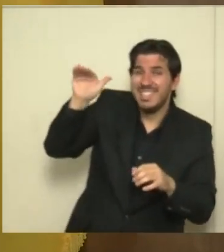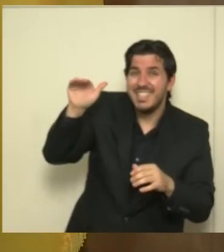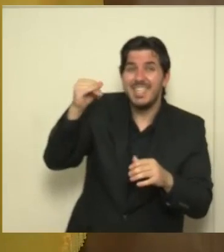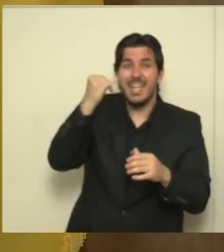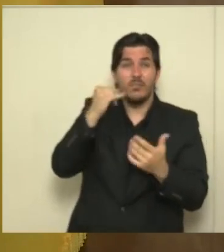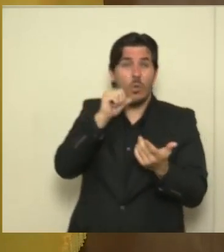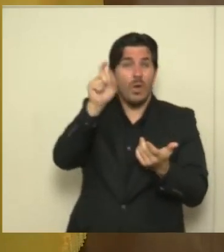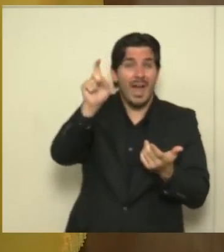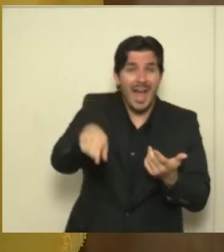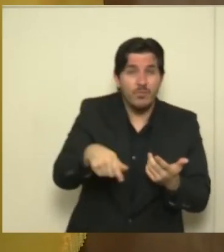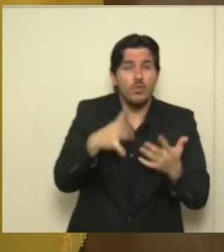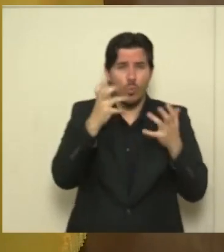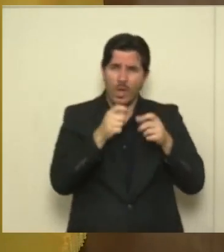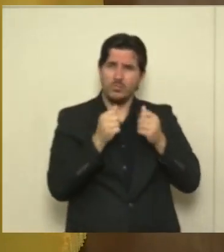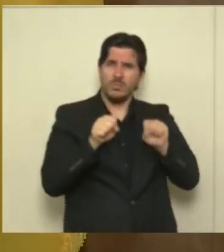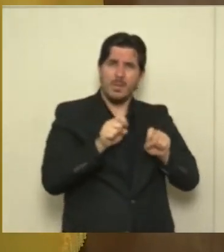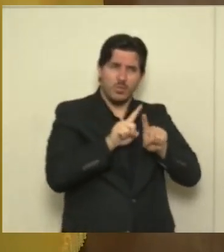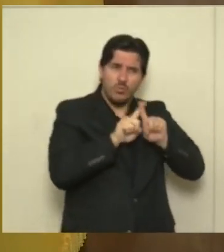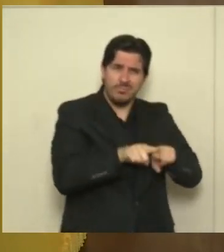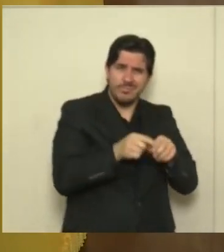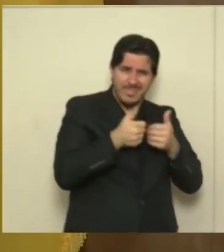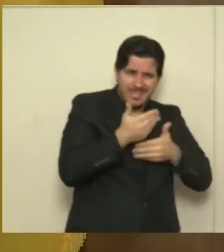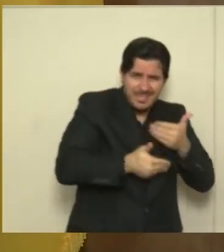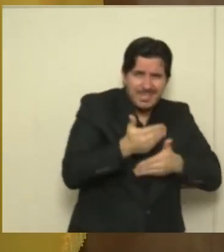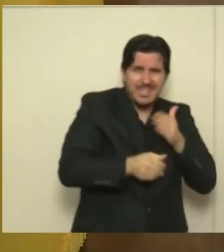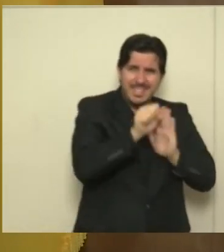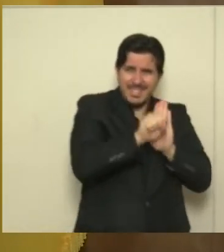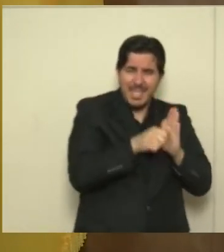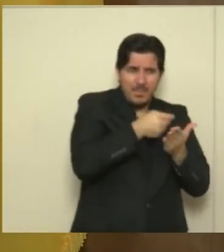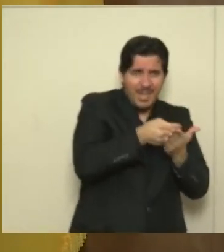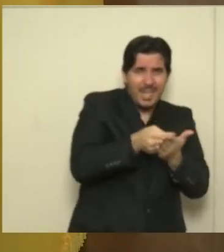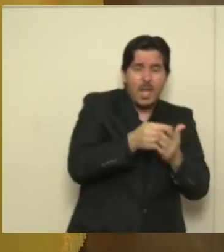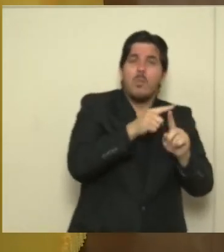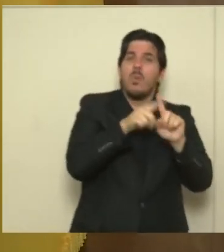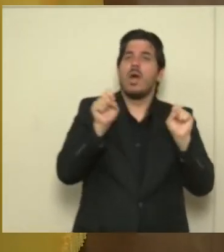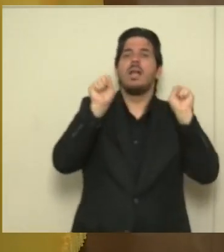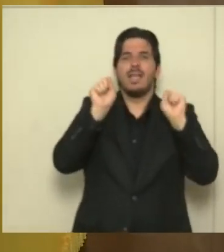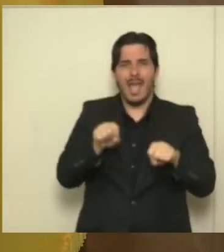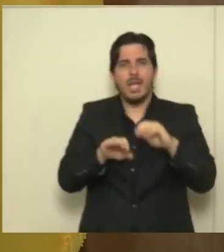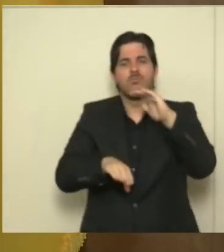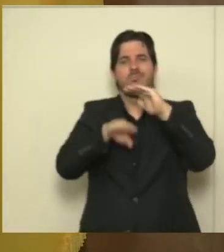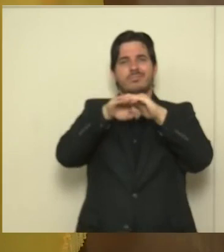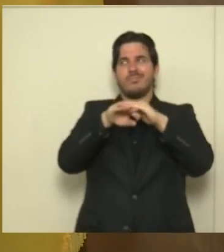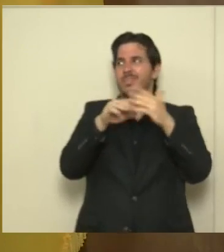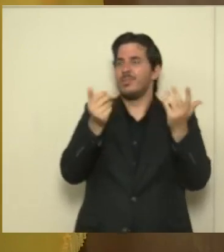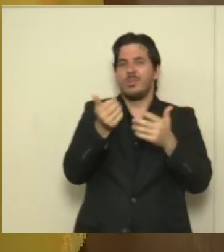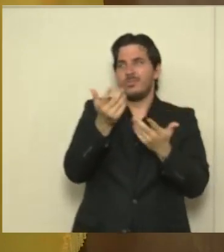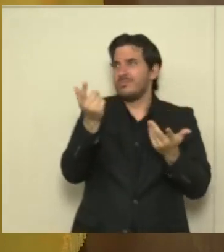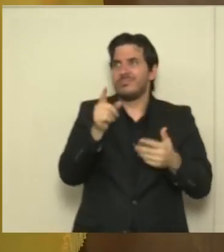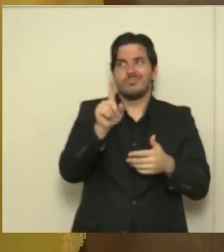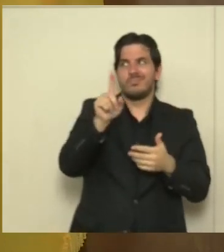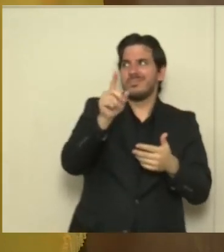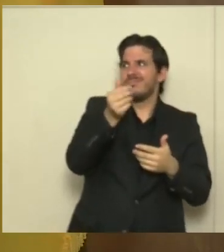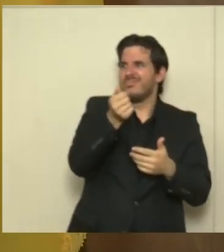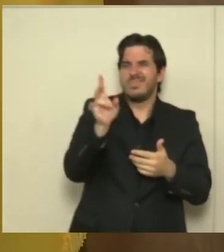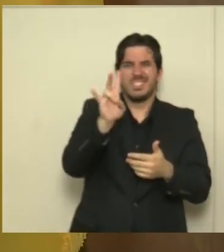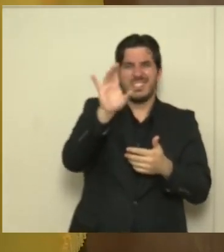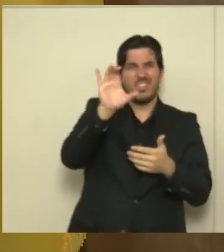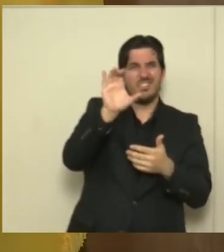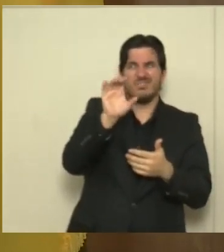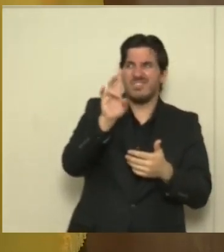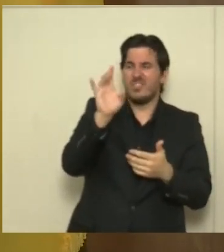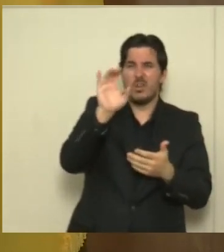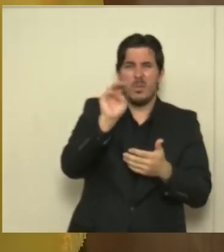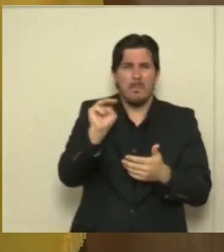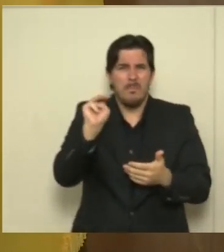to support us through a loan up to several $100 million potentially. We have that authorization as well,